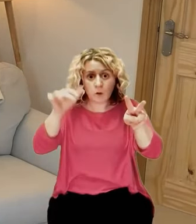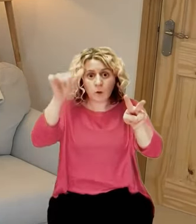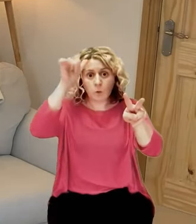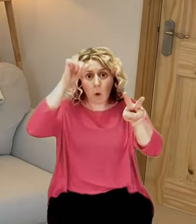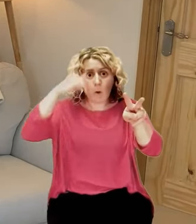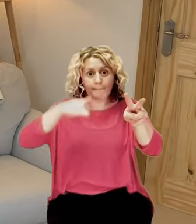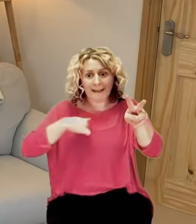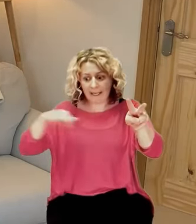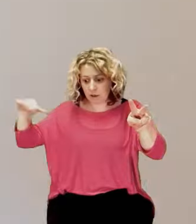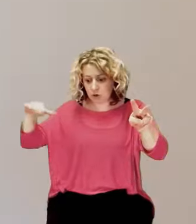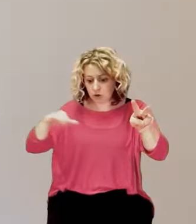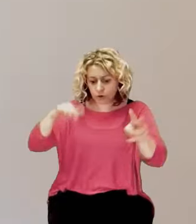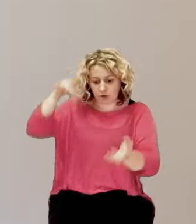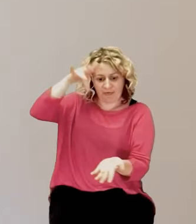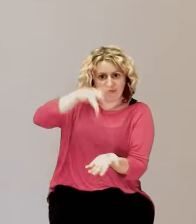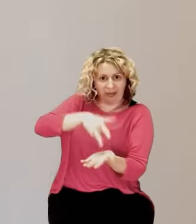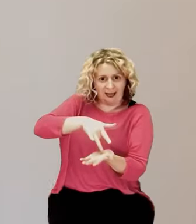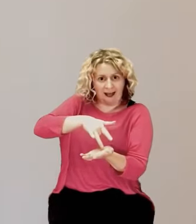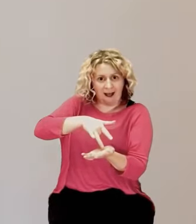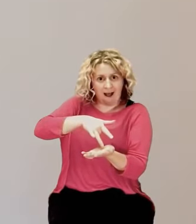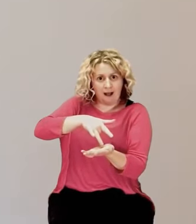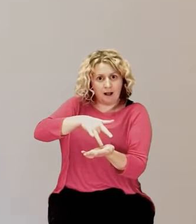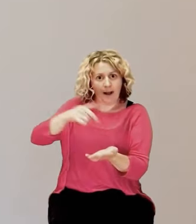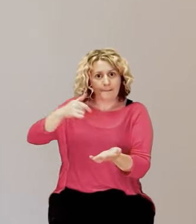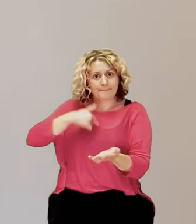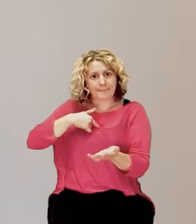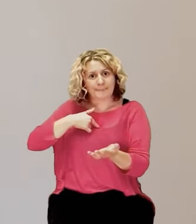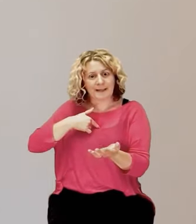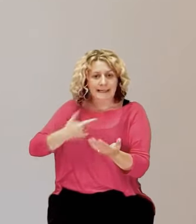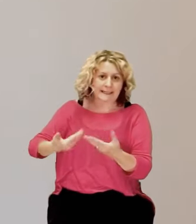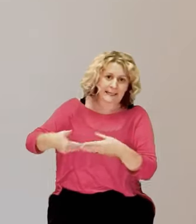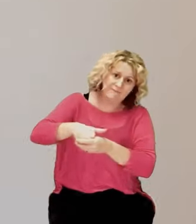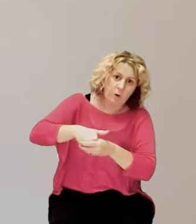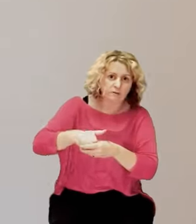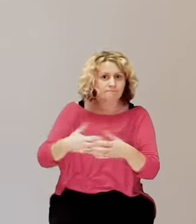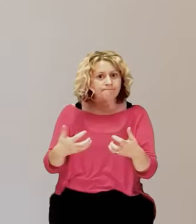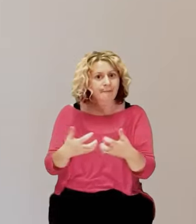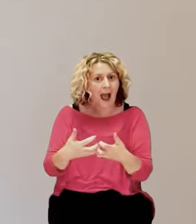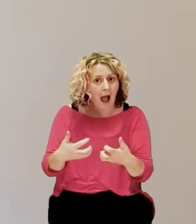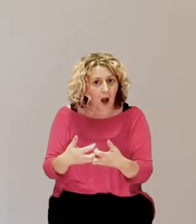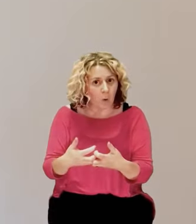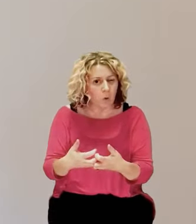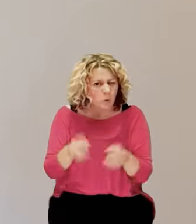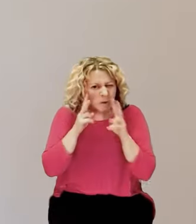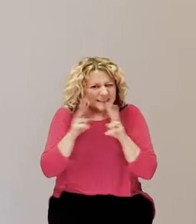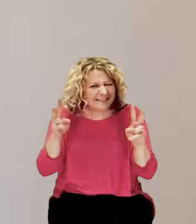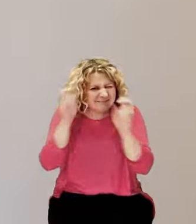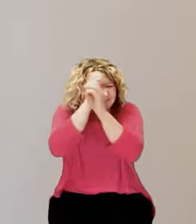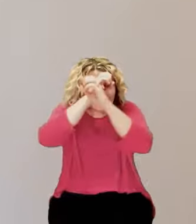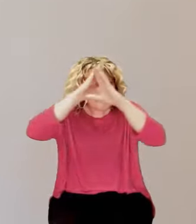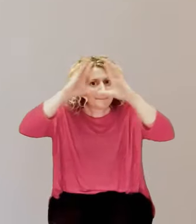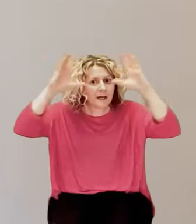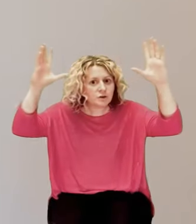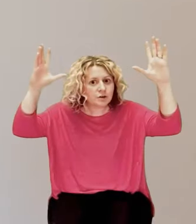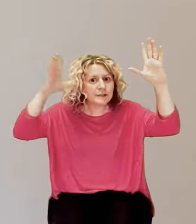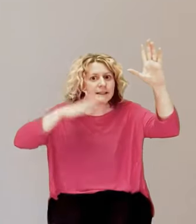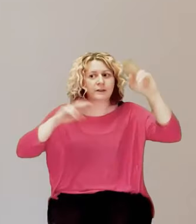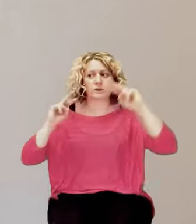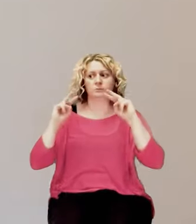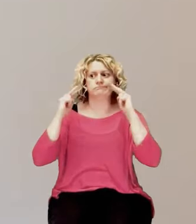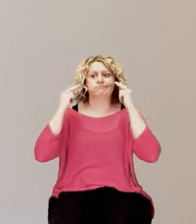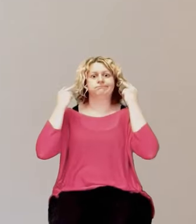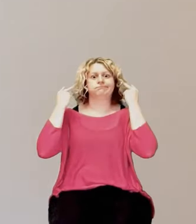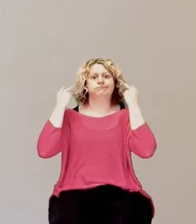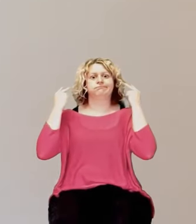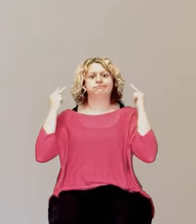how to get on with the game. Sorry if you don't like sport. But you can see it, can't you? You can see that picture, can't you? Right. How